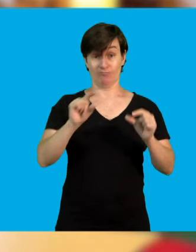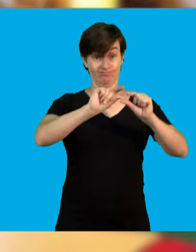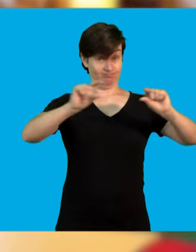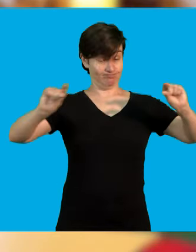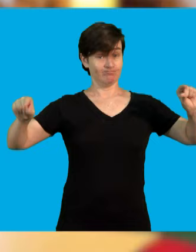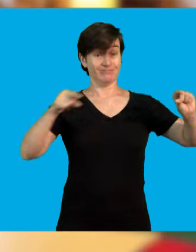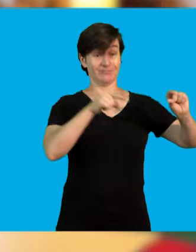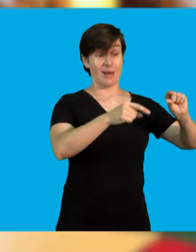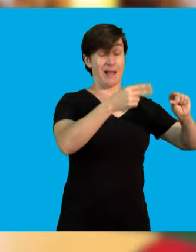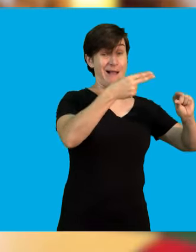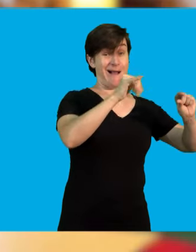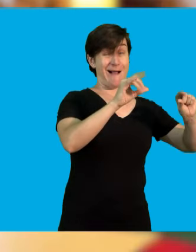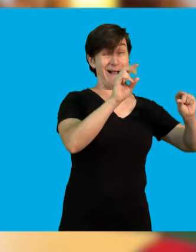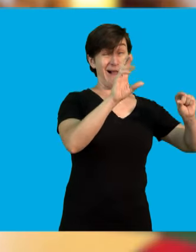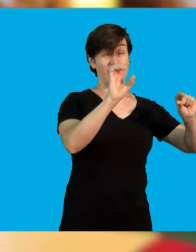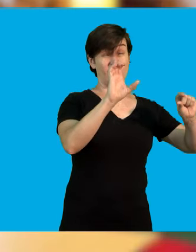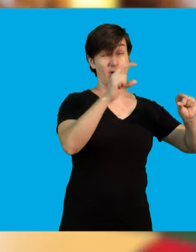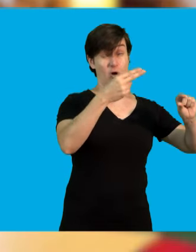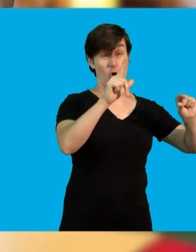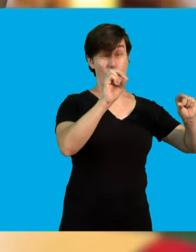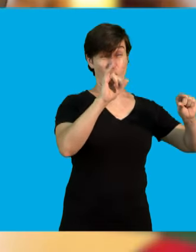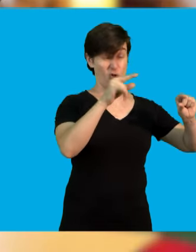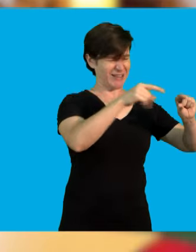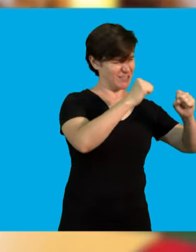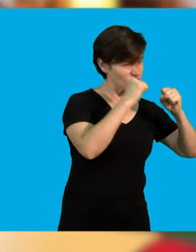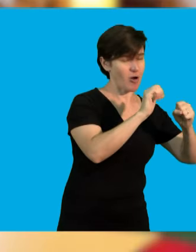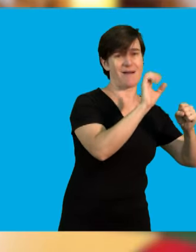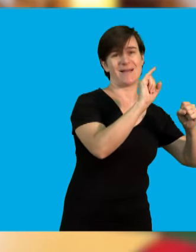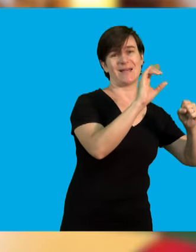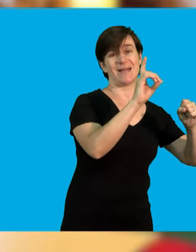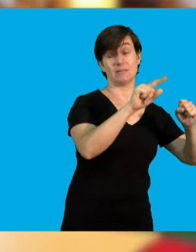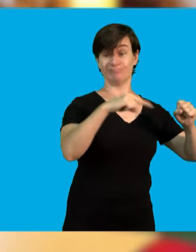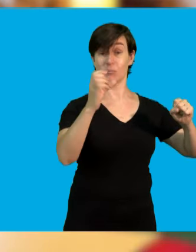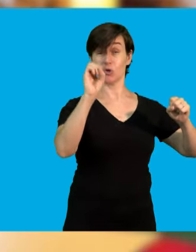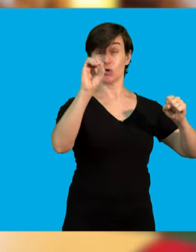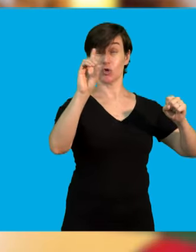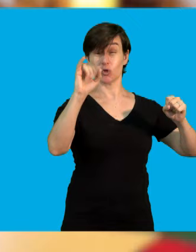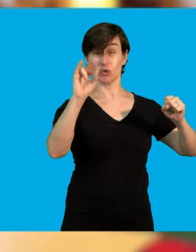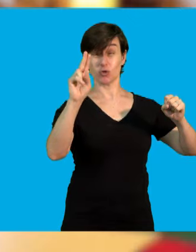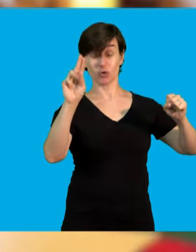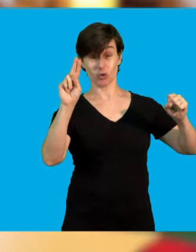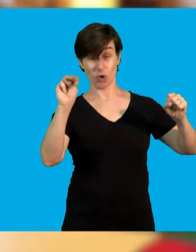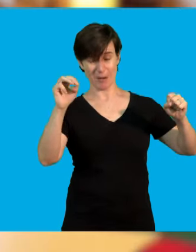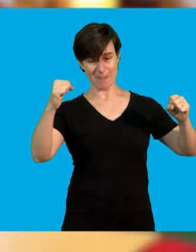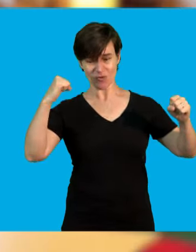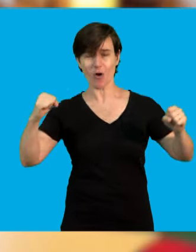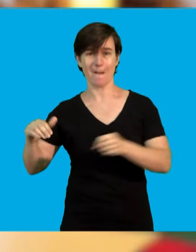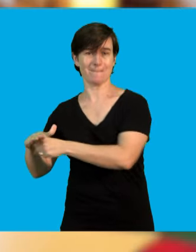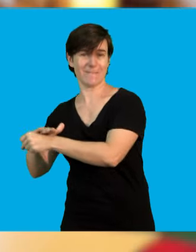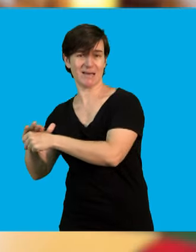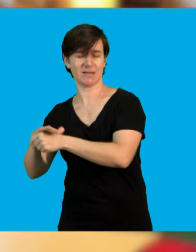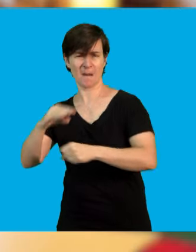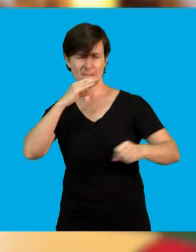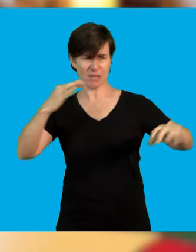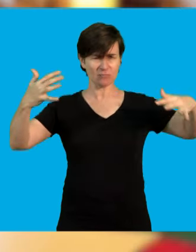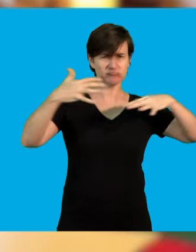particular case, we learned that the hydrochloric acid is a strong acid, and the sodium hydroxide was a strong base. So when those two